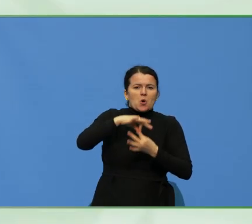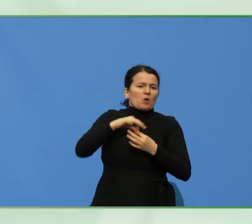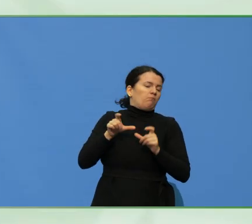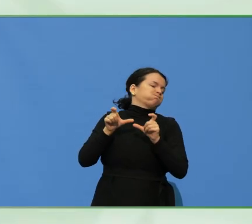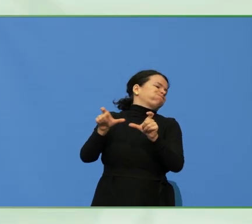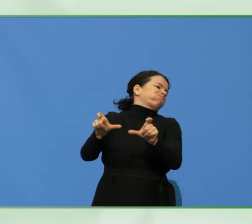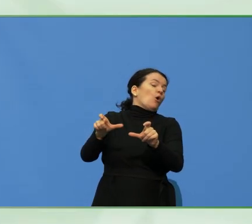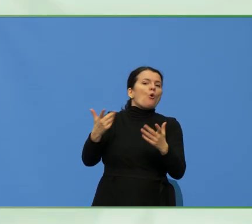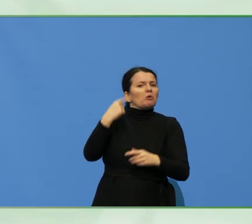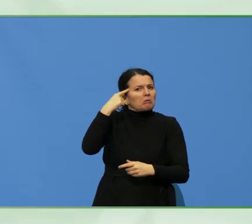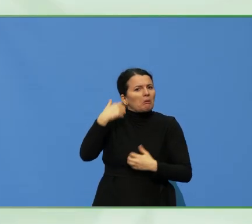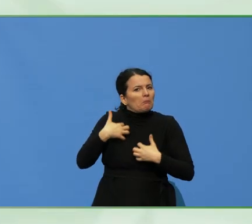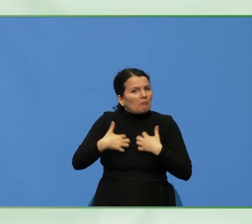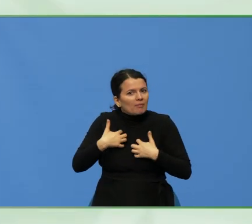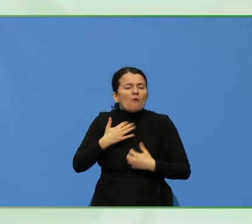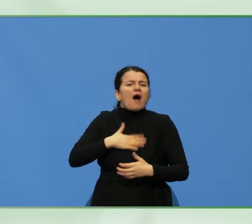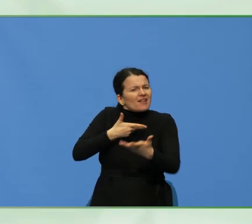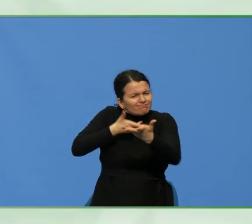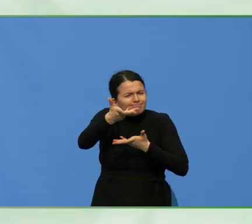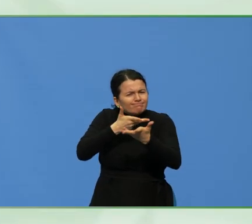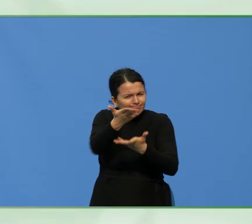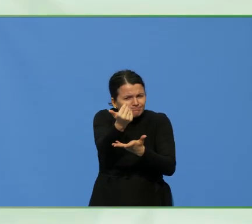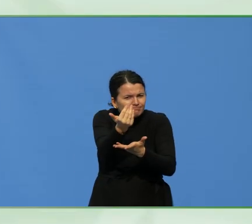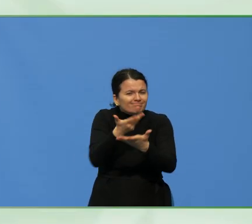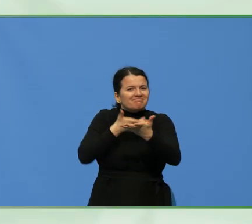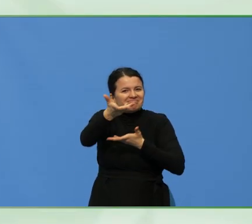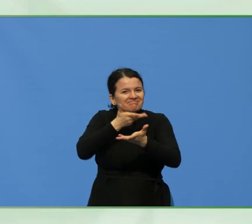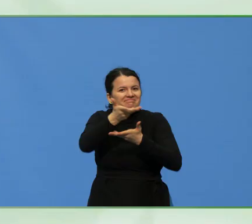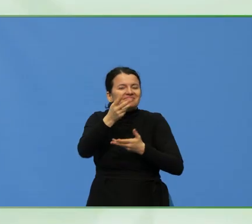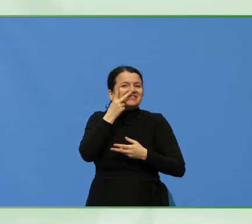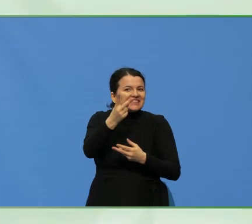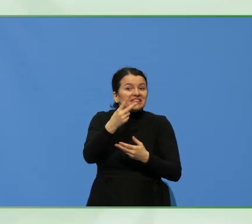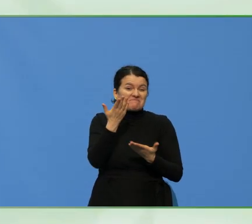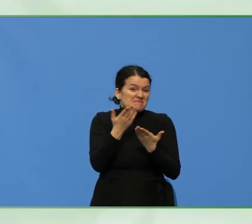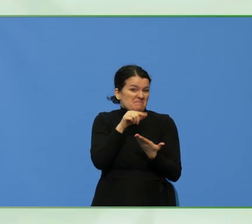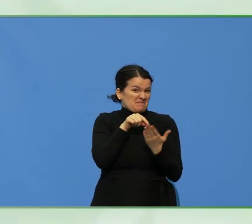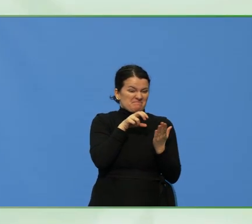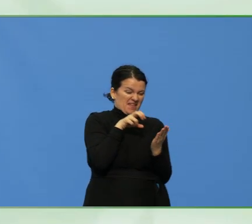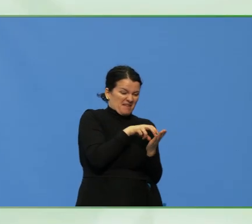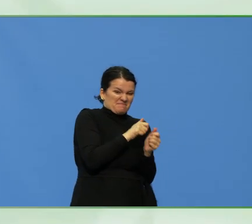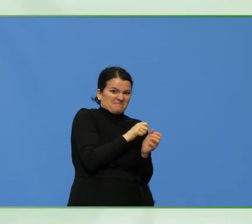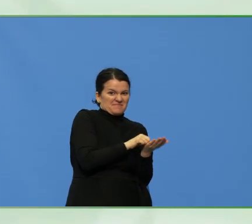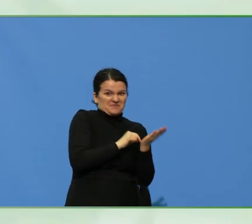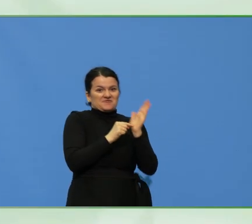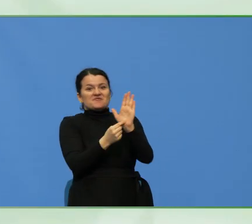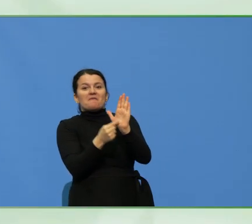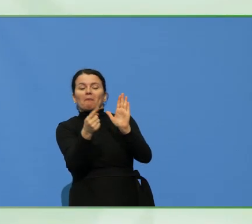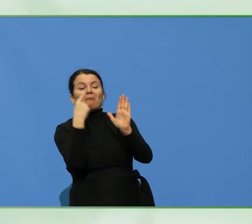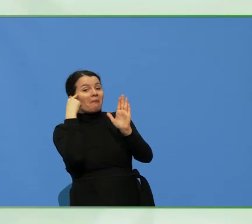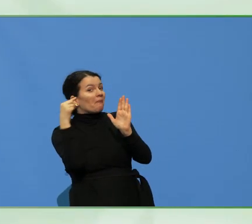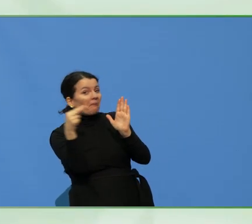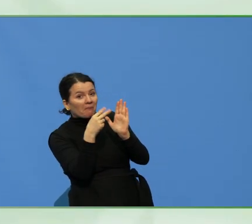our certifications. We're also so interested and excited to partner with organizations. And of